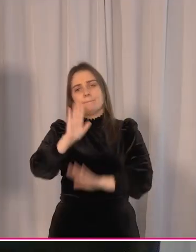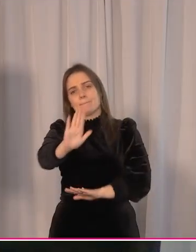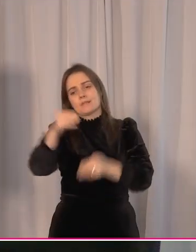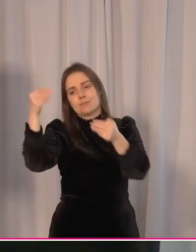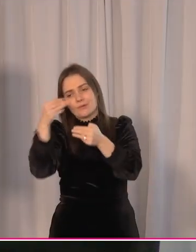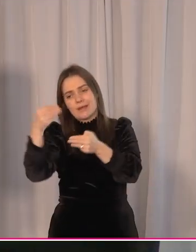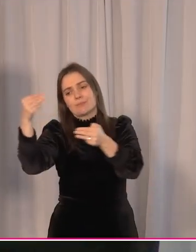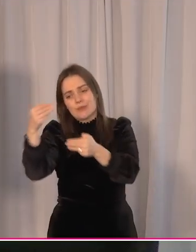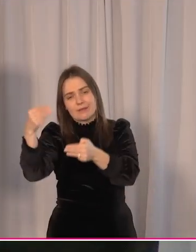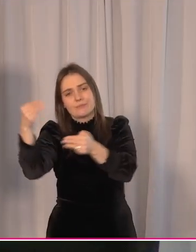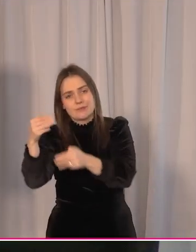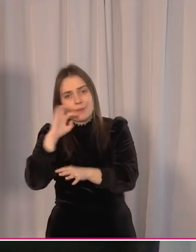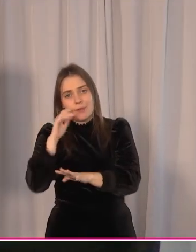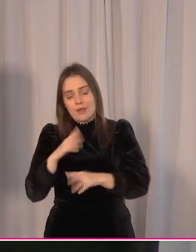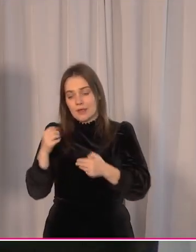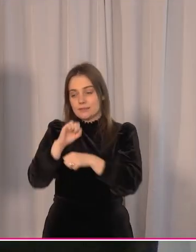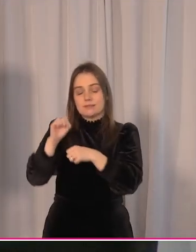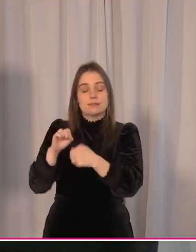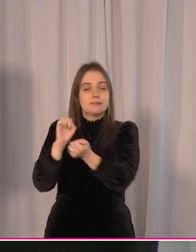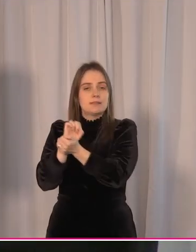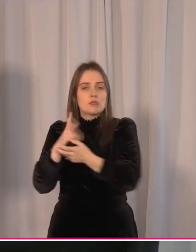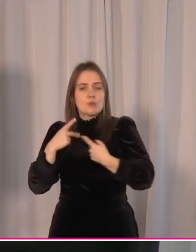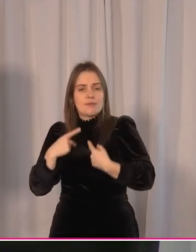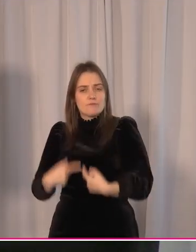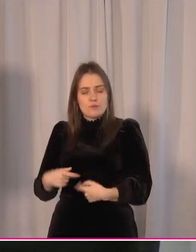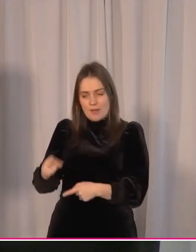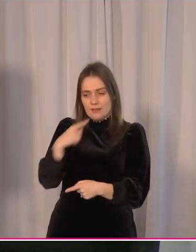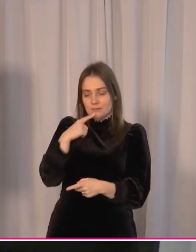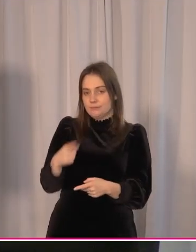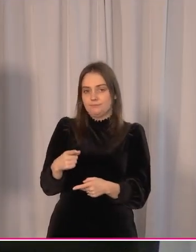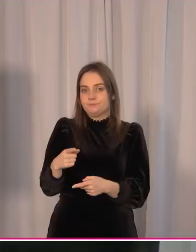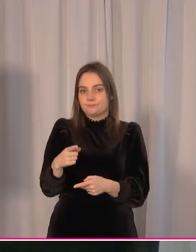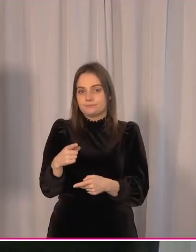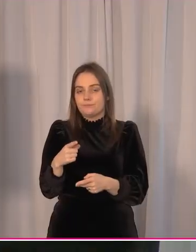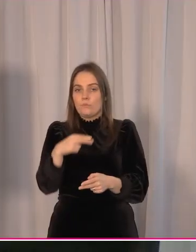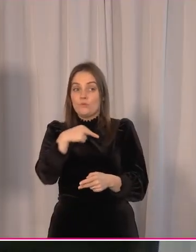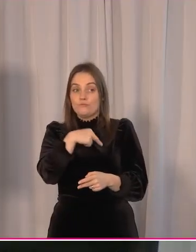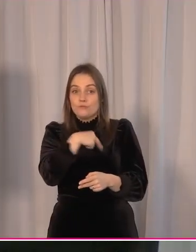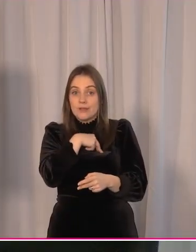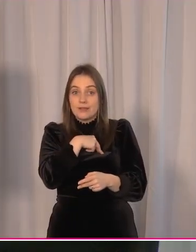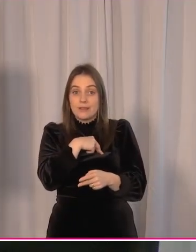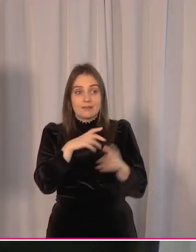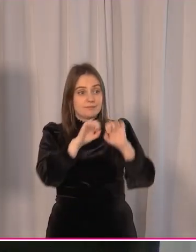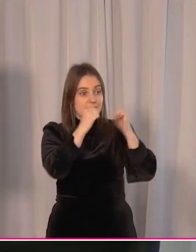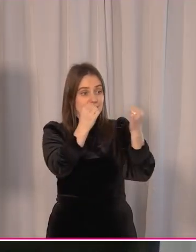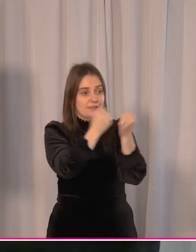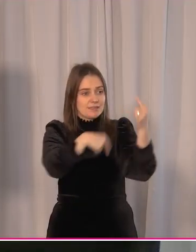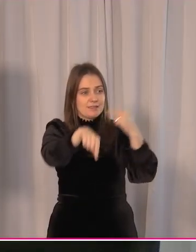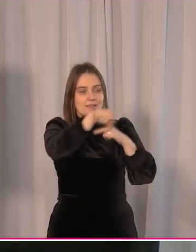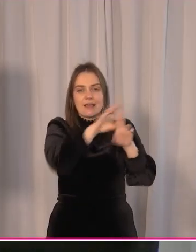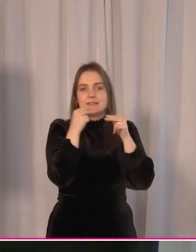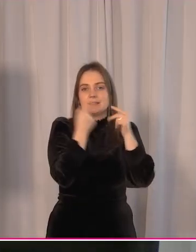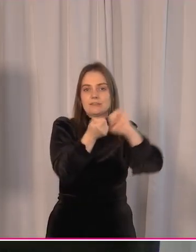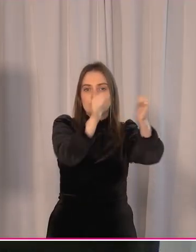people because they're sexually vulnerable, and therefore, rather than address what is it that we have in our society that means that people